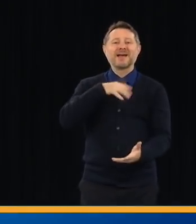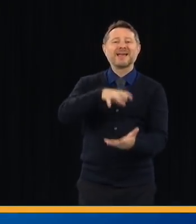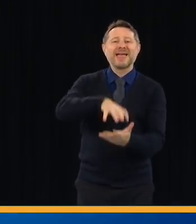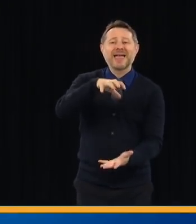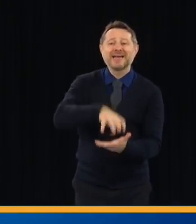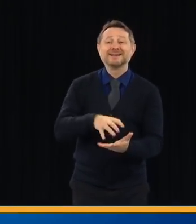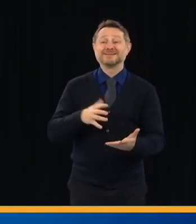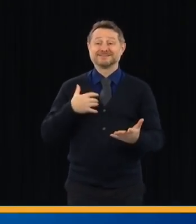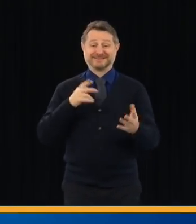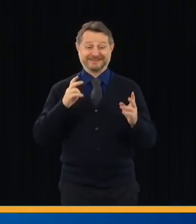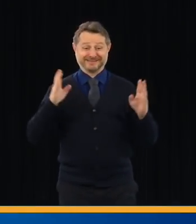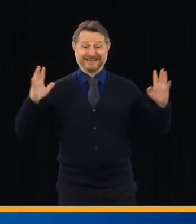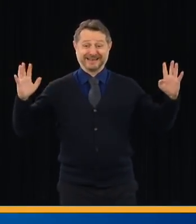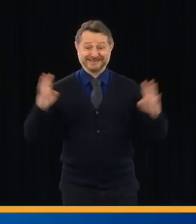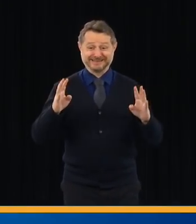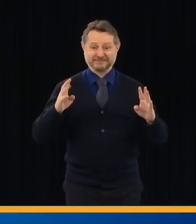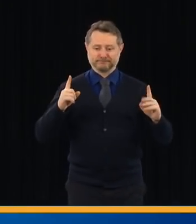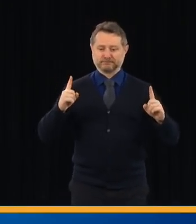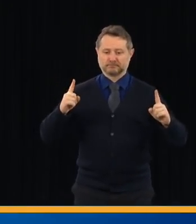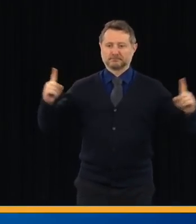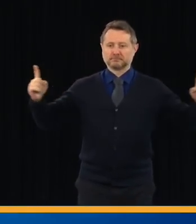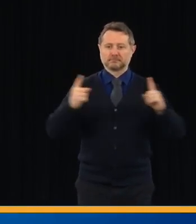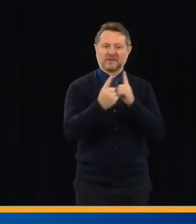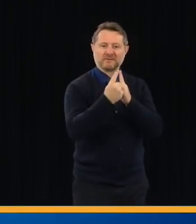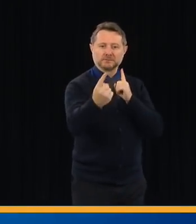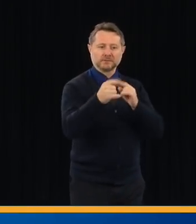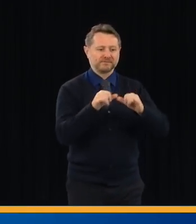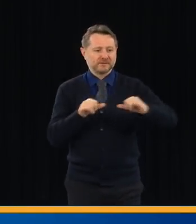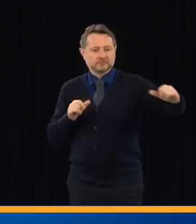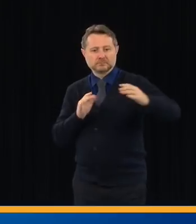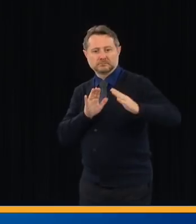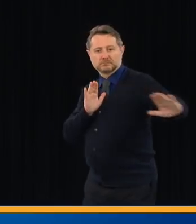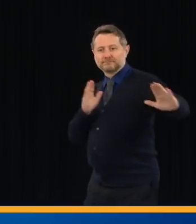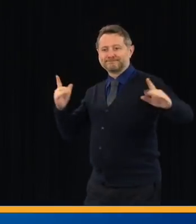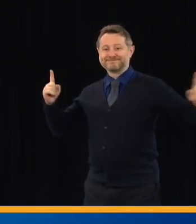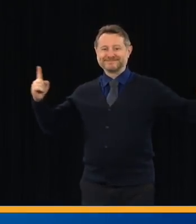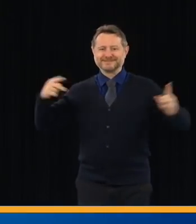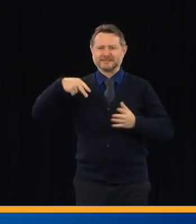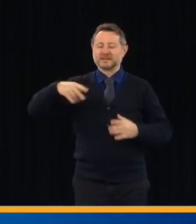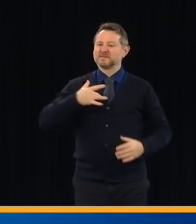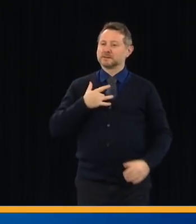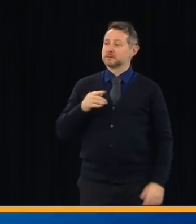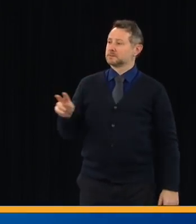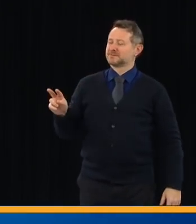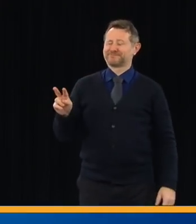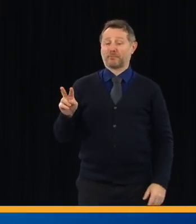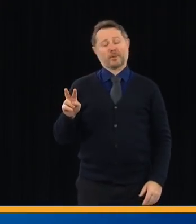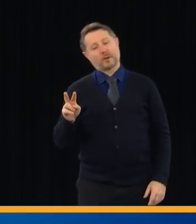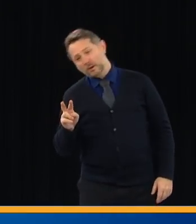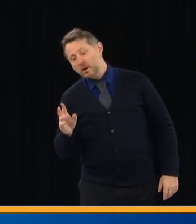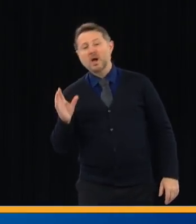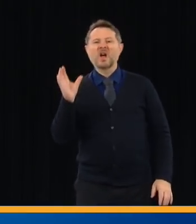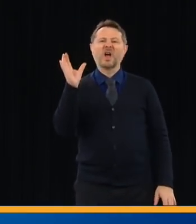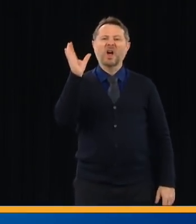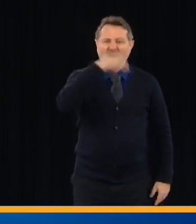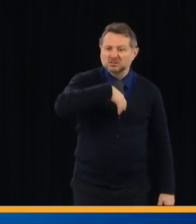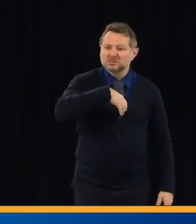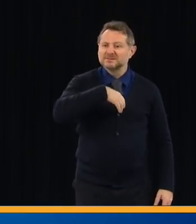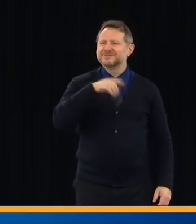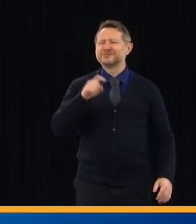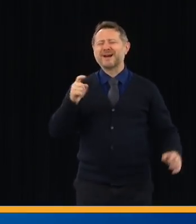6 feet from each other in this bizarre, what's supposed to be just a